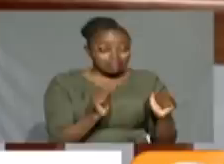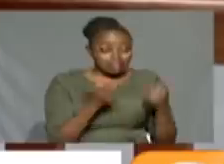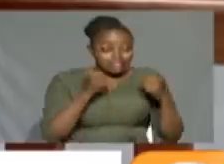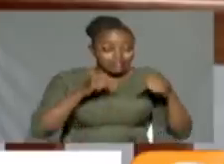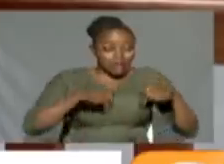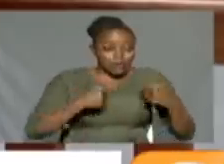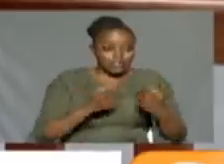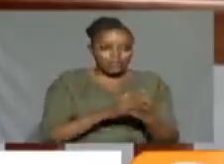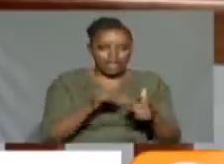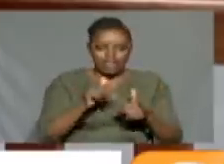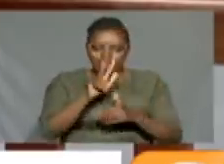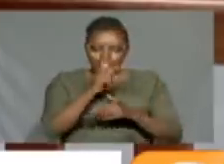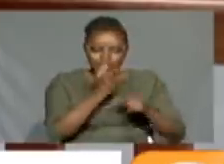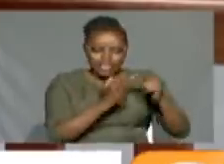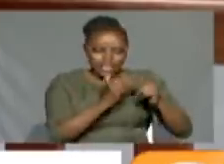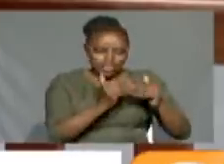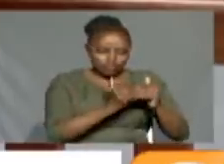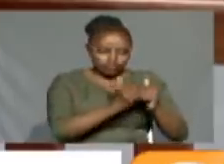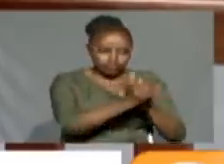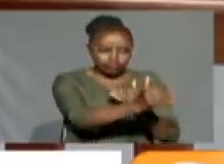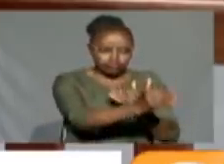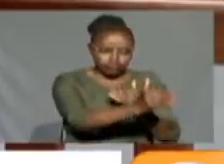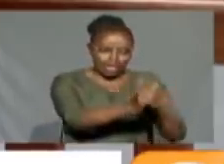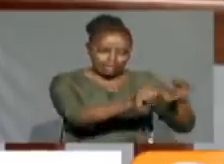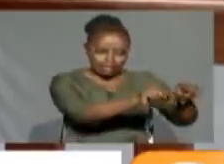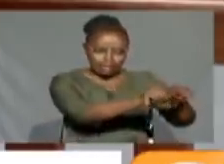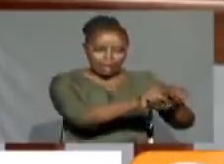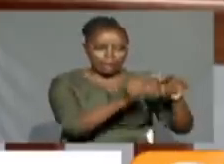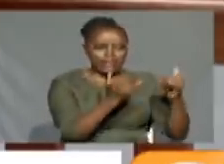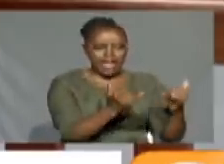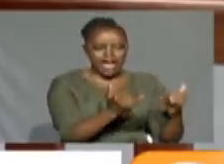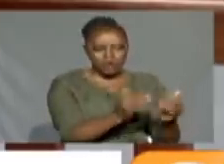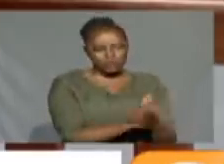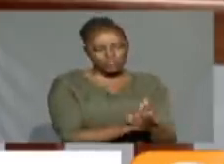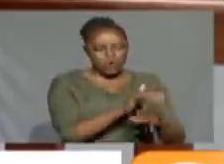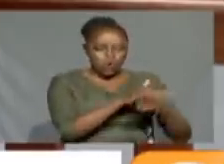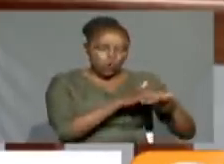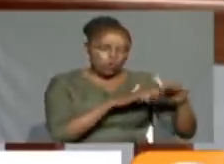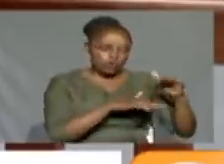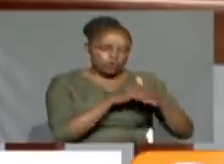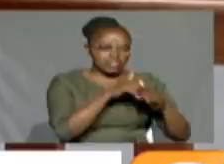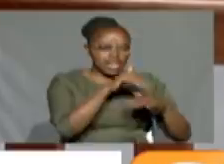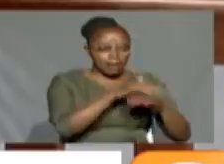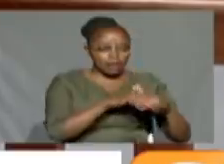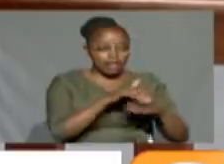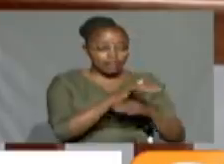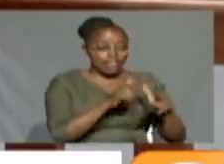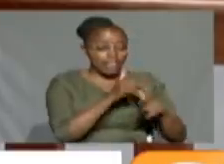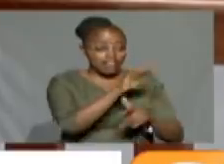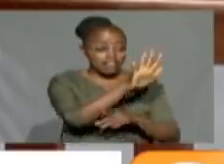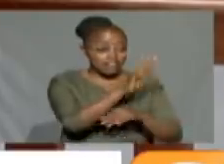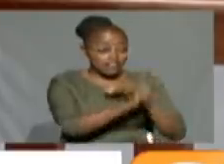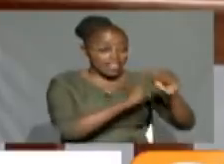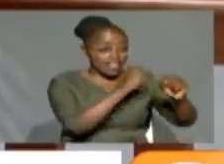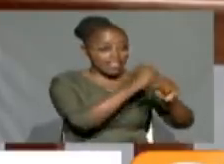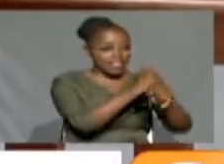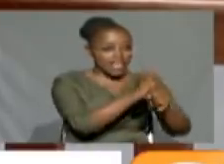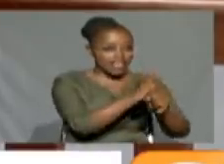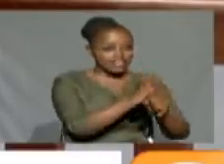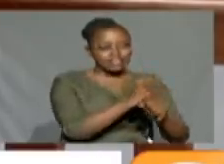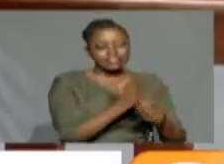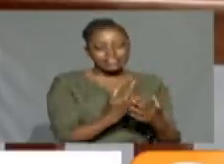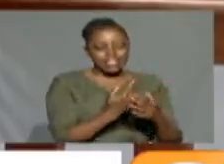Another 3 years, we felt, we now are in comfortable zone. And on the fifth year, we were able to write